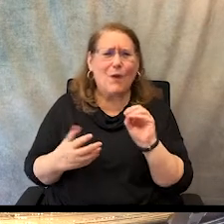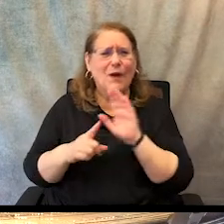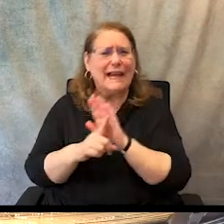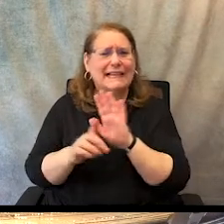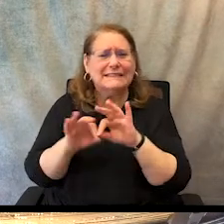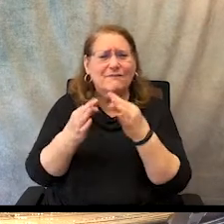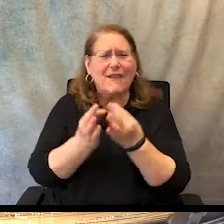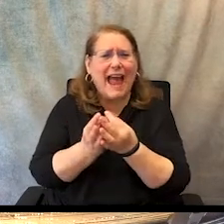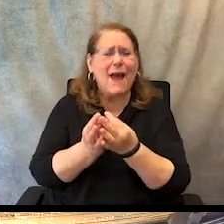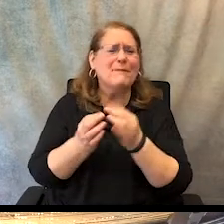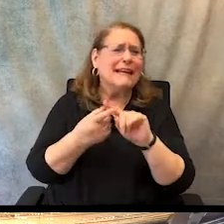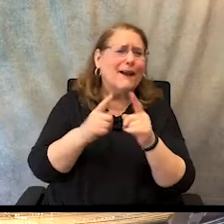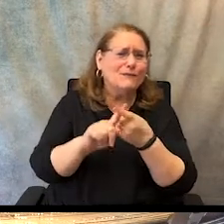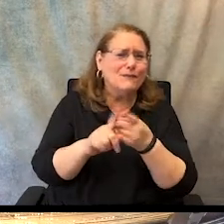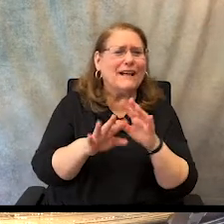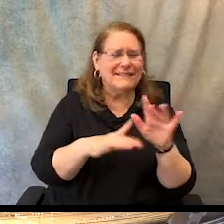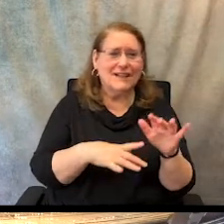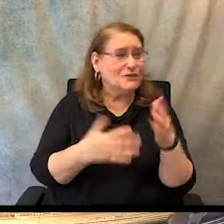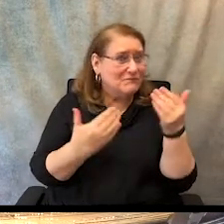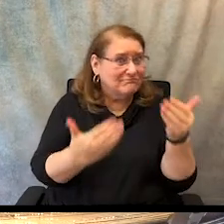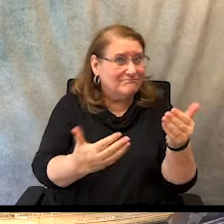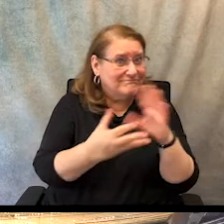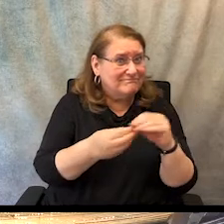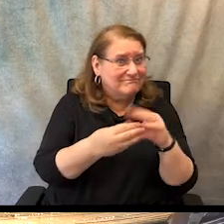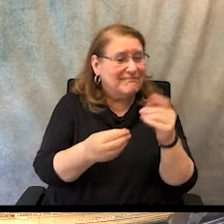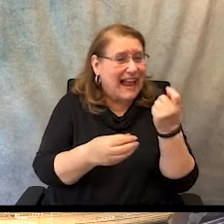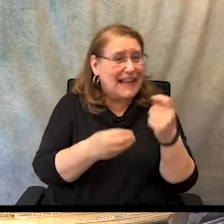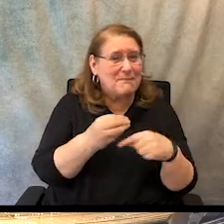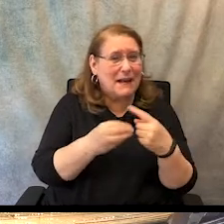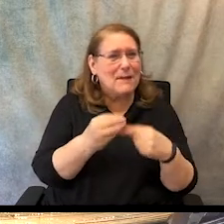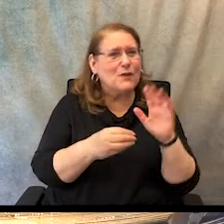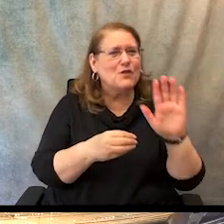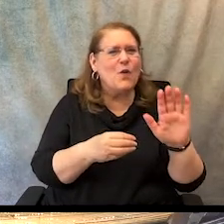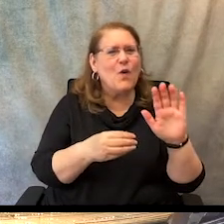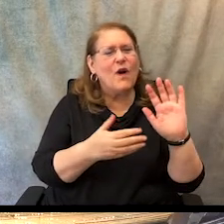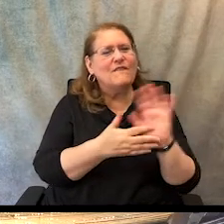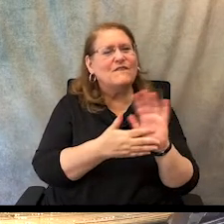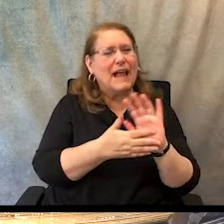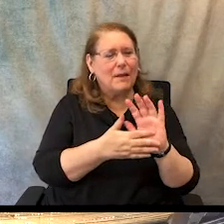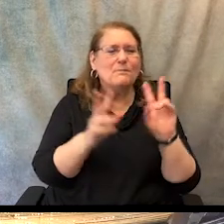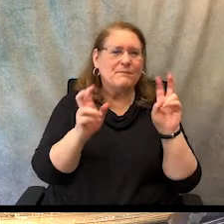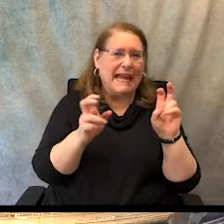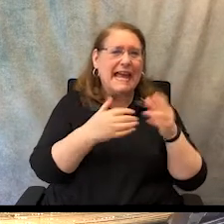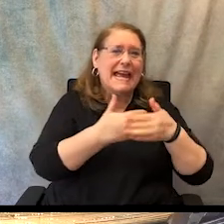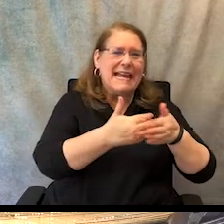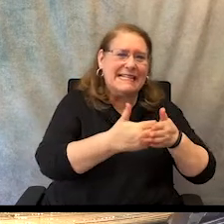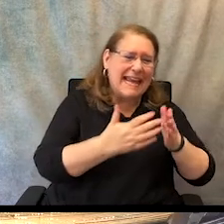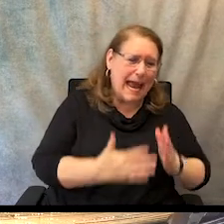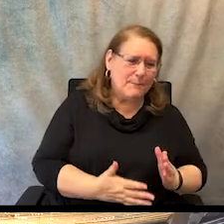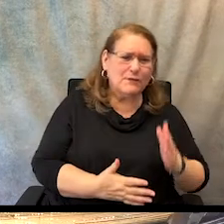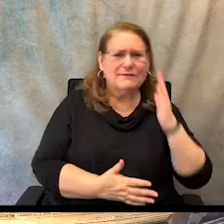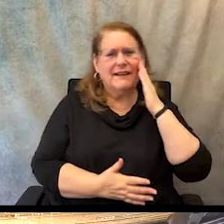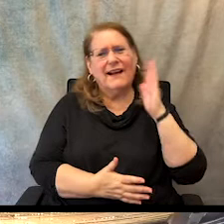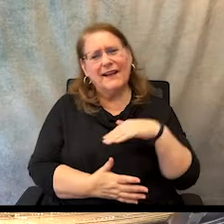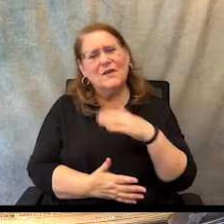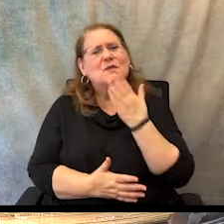his family and friends. So why don't you go ahead and tell us a bit about your film, Neighbours.